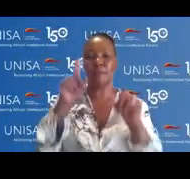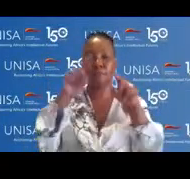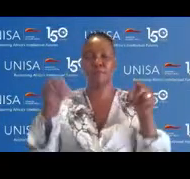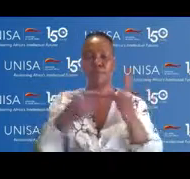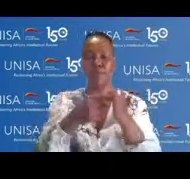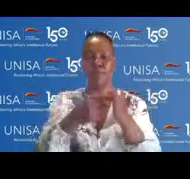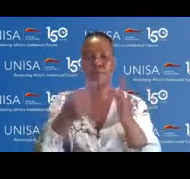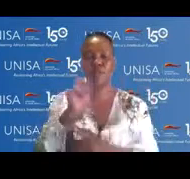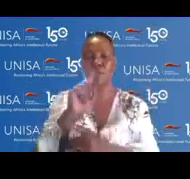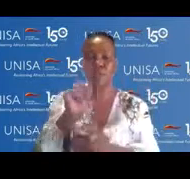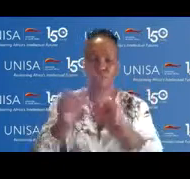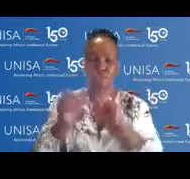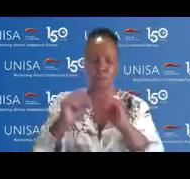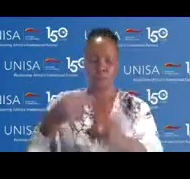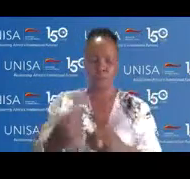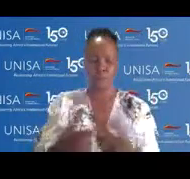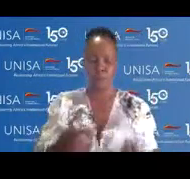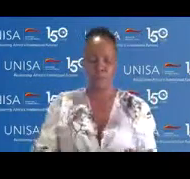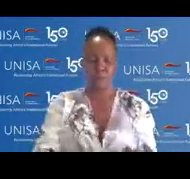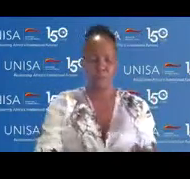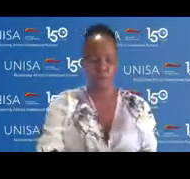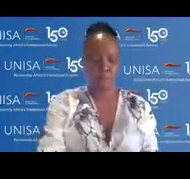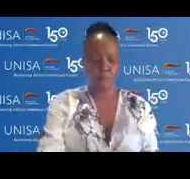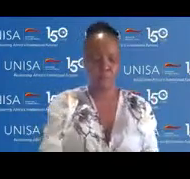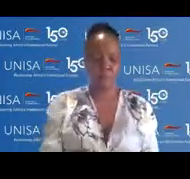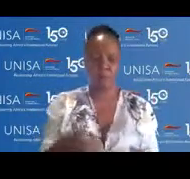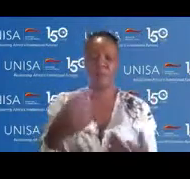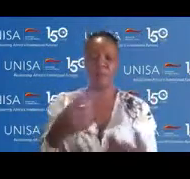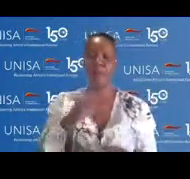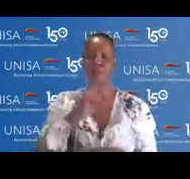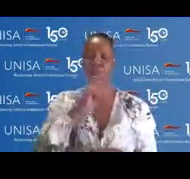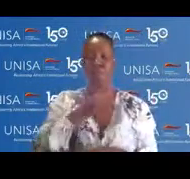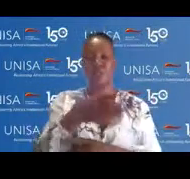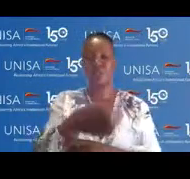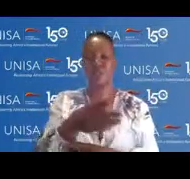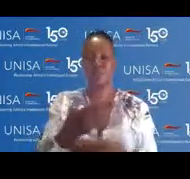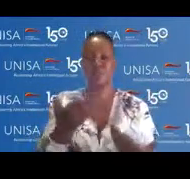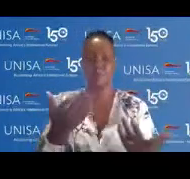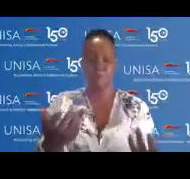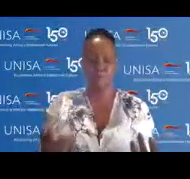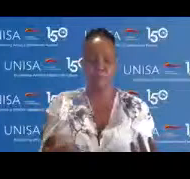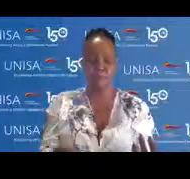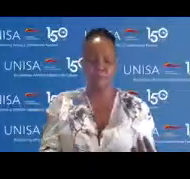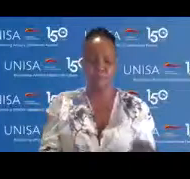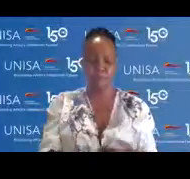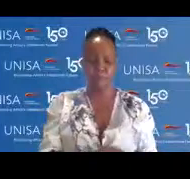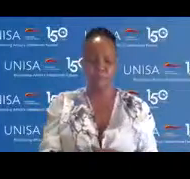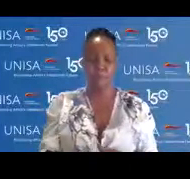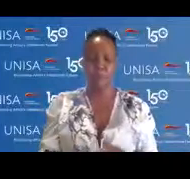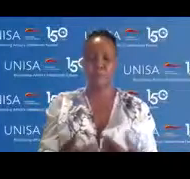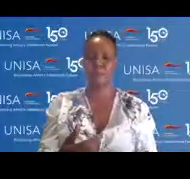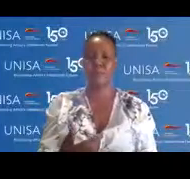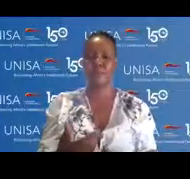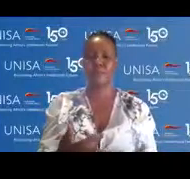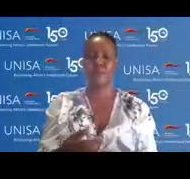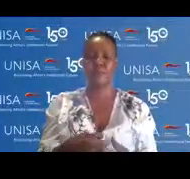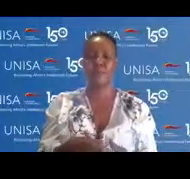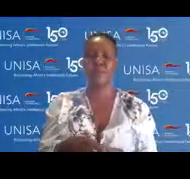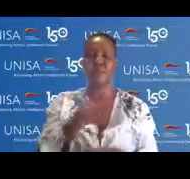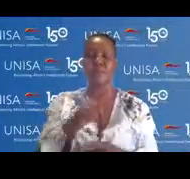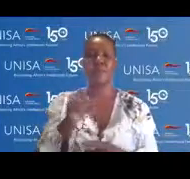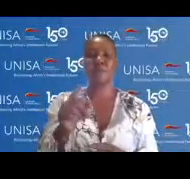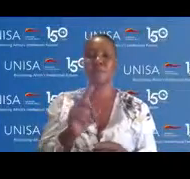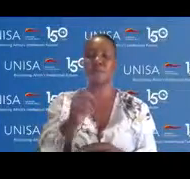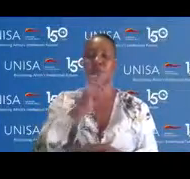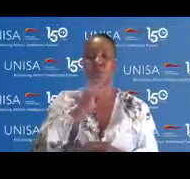have this here, that means you've got to use them there, and then it becomes a bit of a typing practice. Eh? So yeah, this is actually a very, very useful feature of